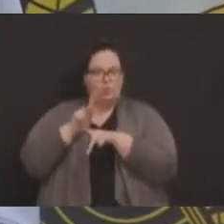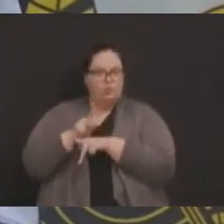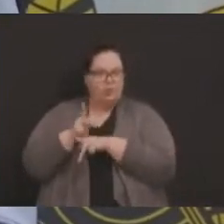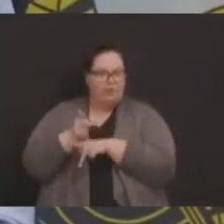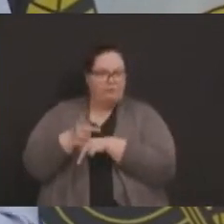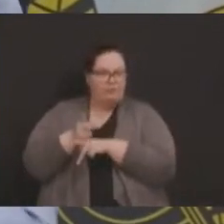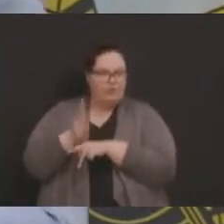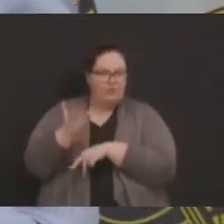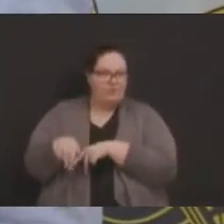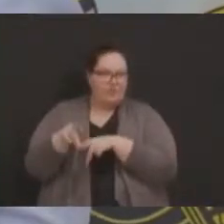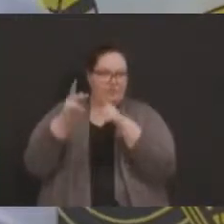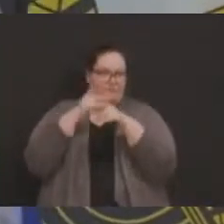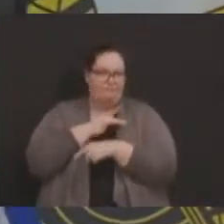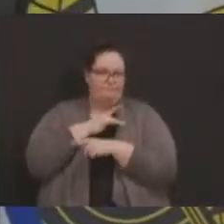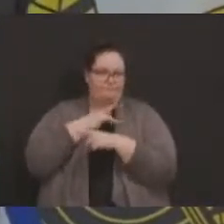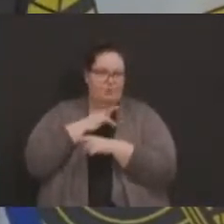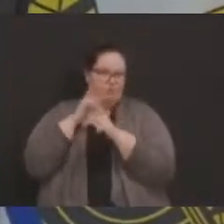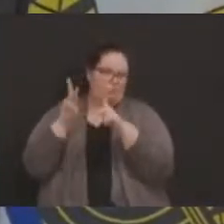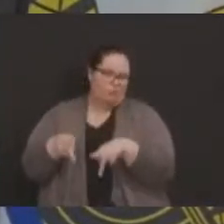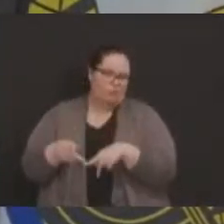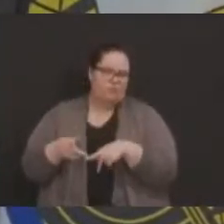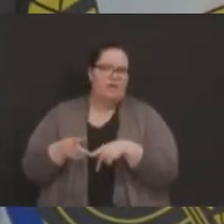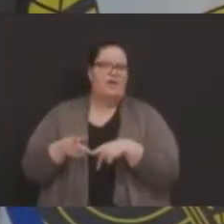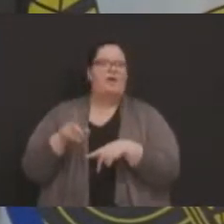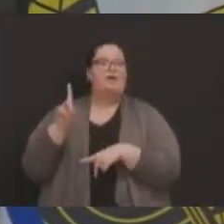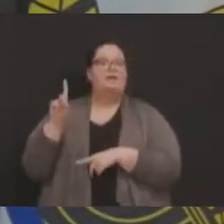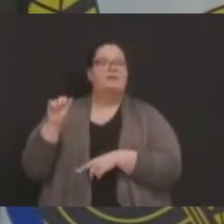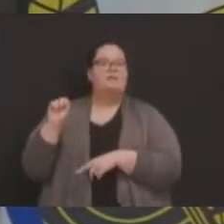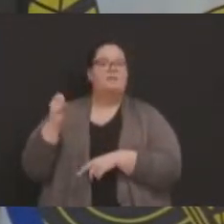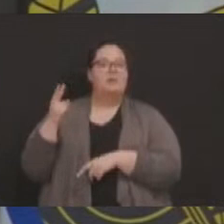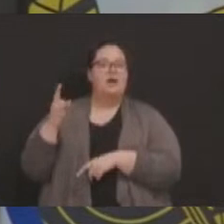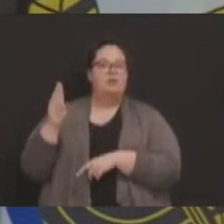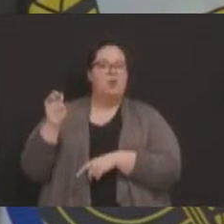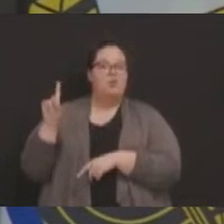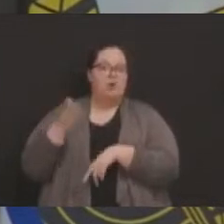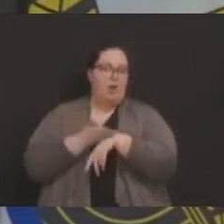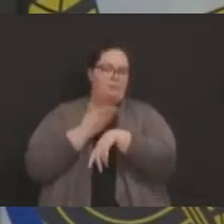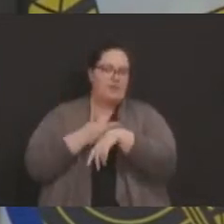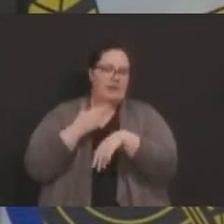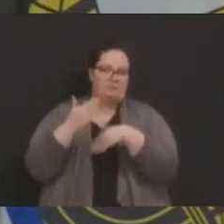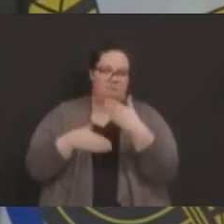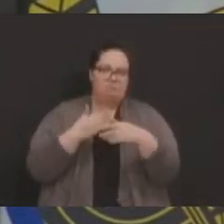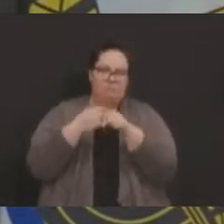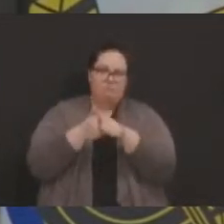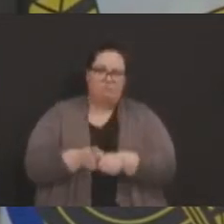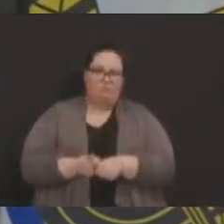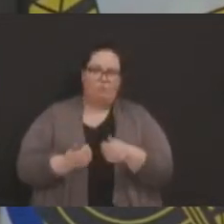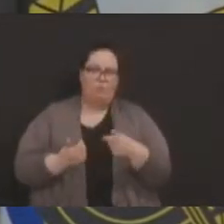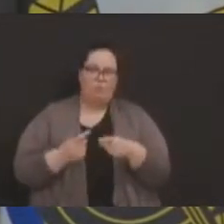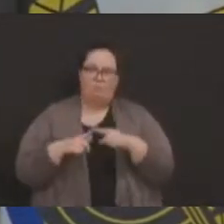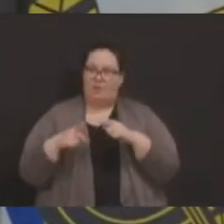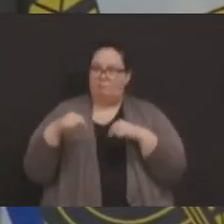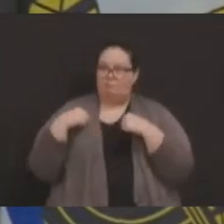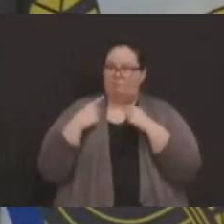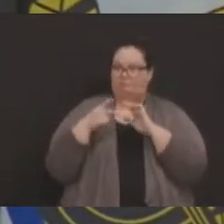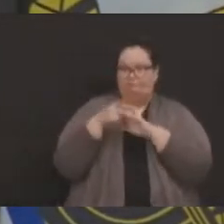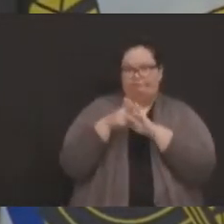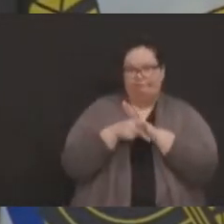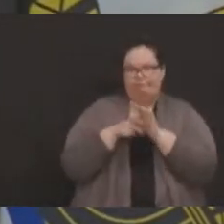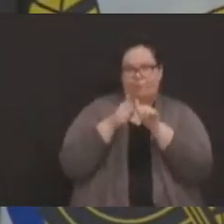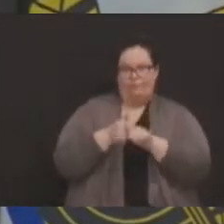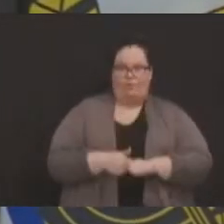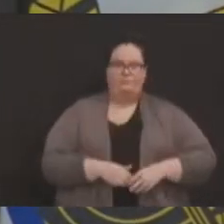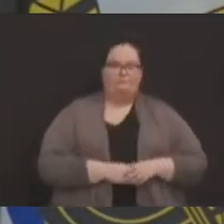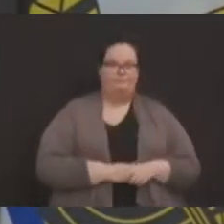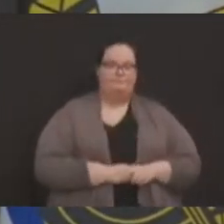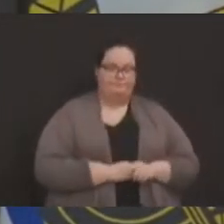place right now. Mr. Perry, do you have a follow-up? I do. Thank you, Bruce. This is also for Dr. Russell. I just wanted to